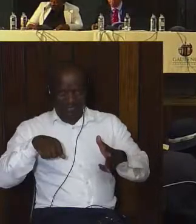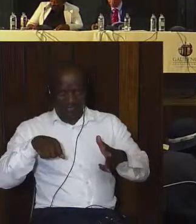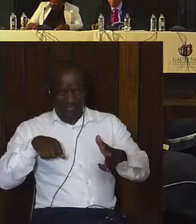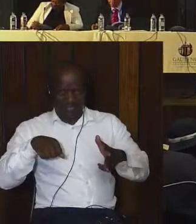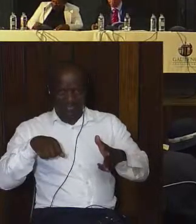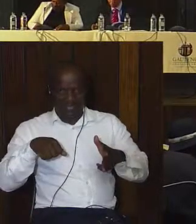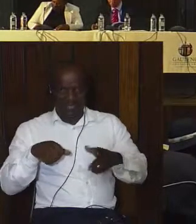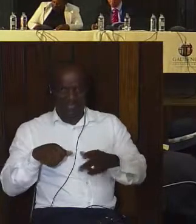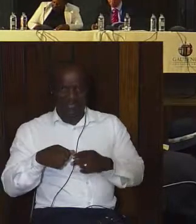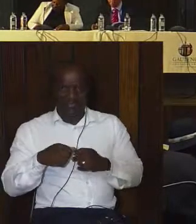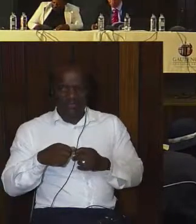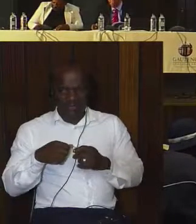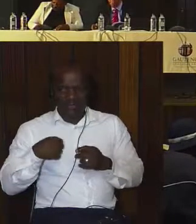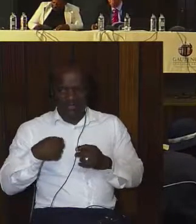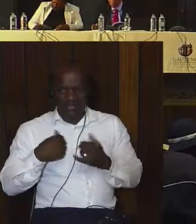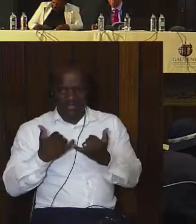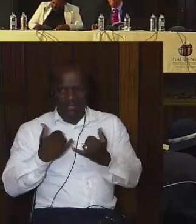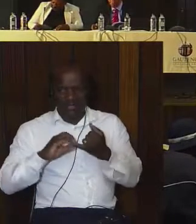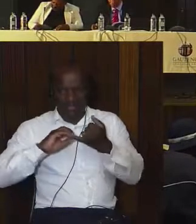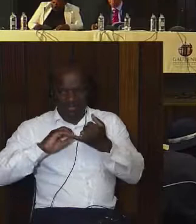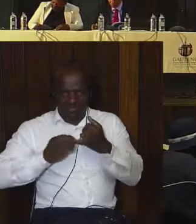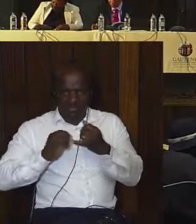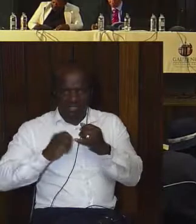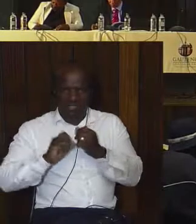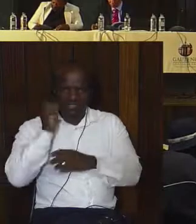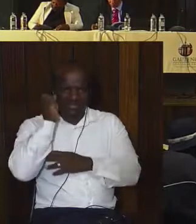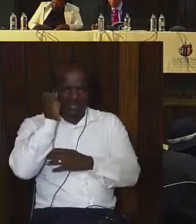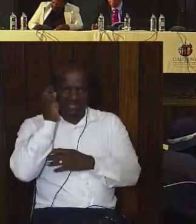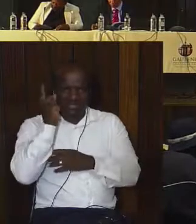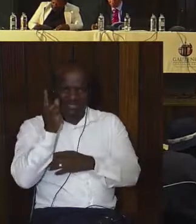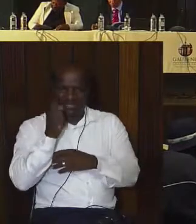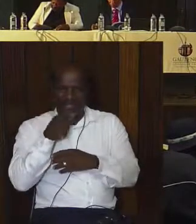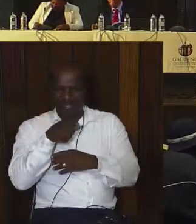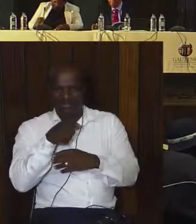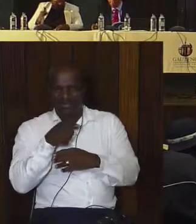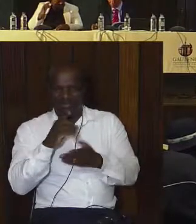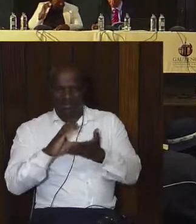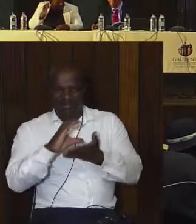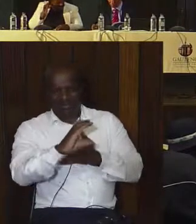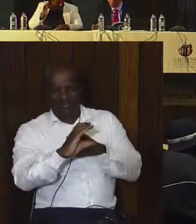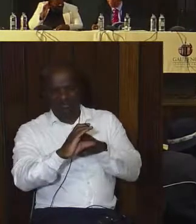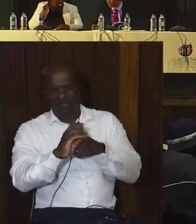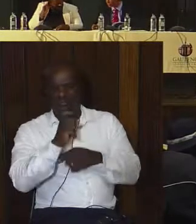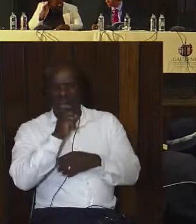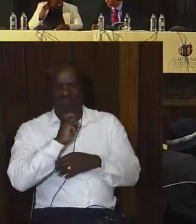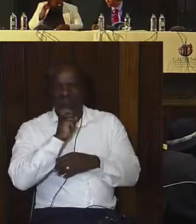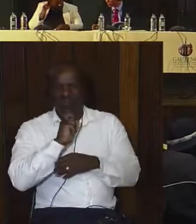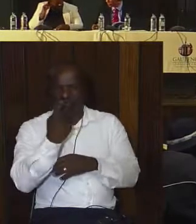I'm trying to understand what will it be used for.